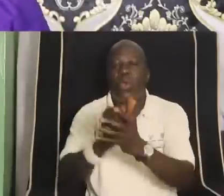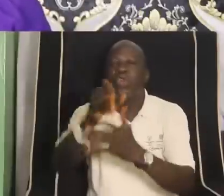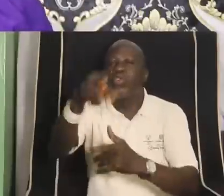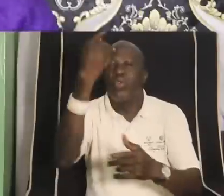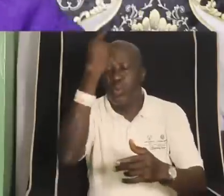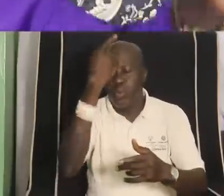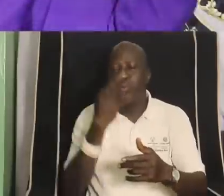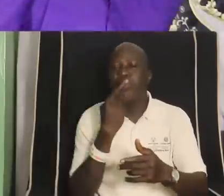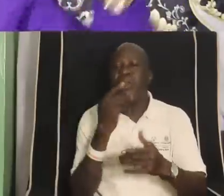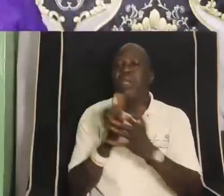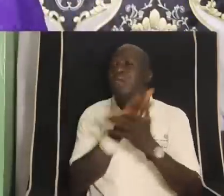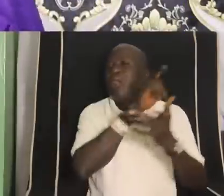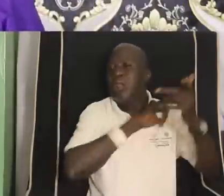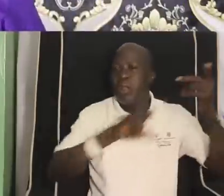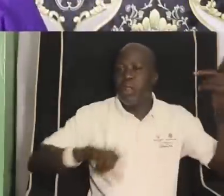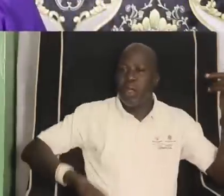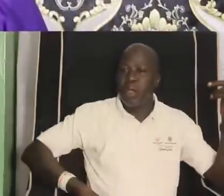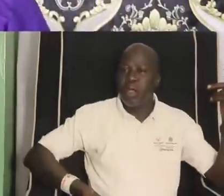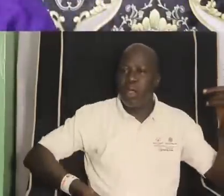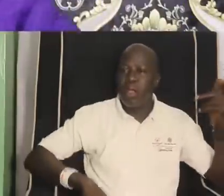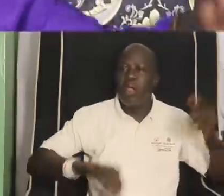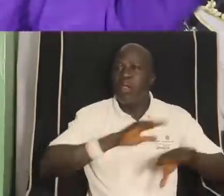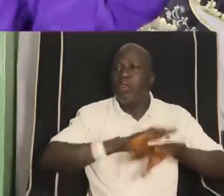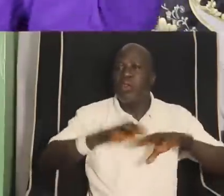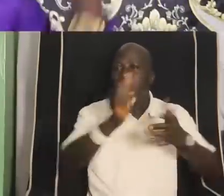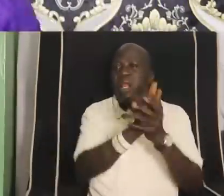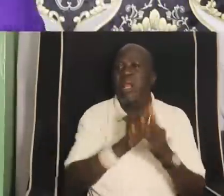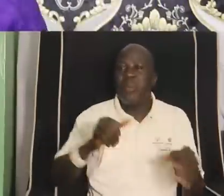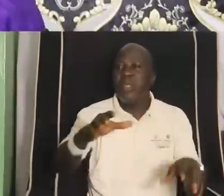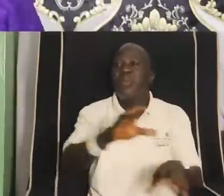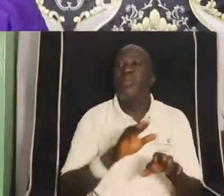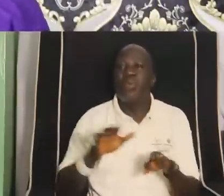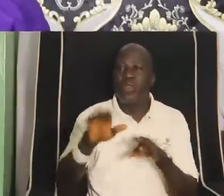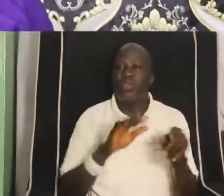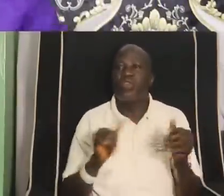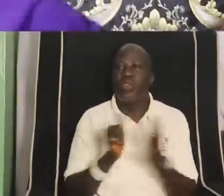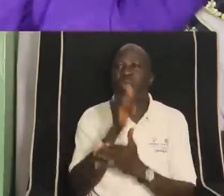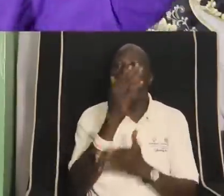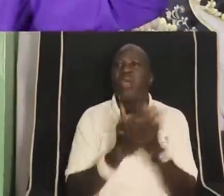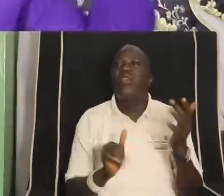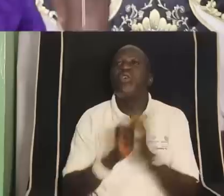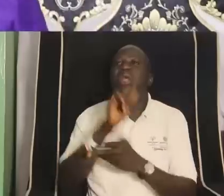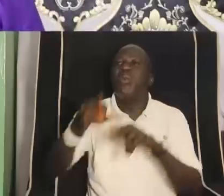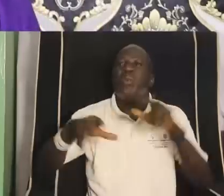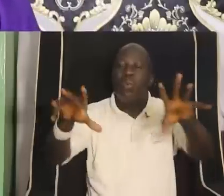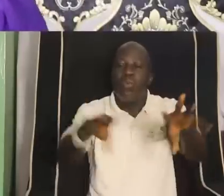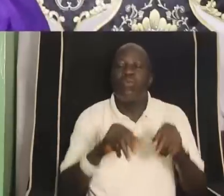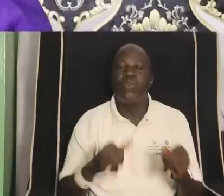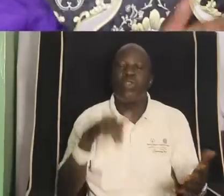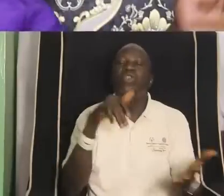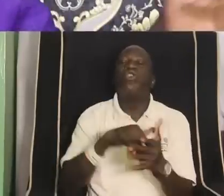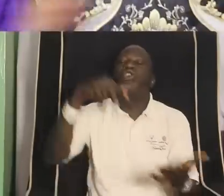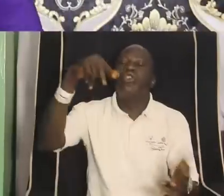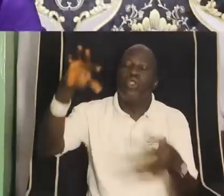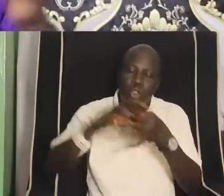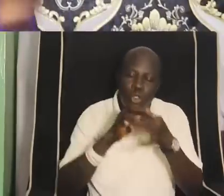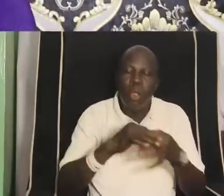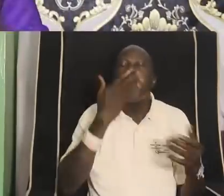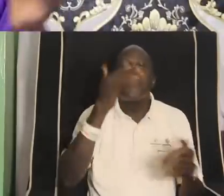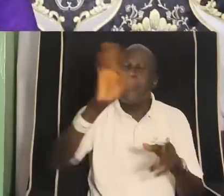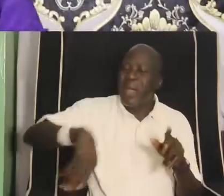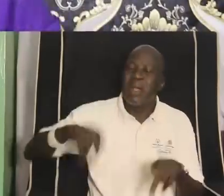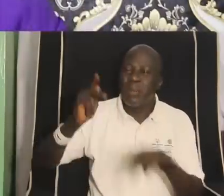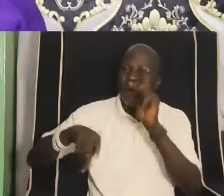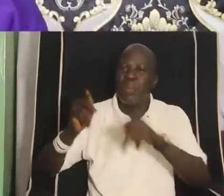are you. Oluwa. Lord. Sinya bare. Lord, let me be to pray. Lord, let me jump